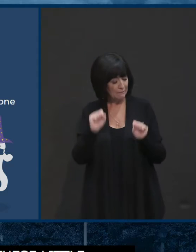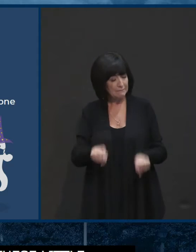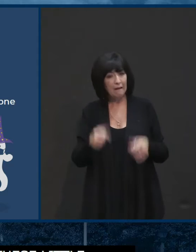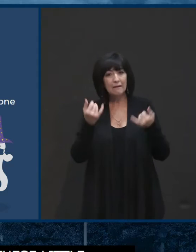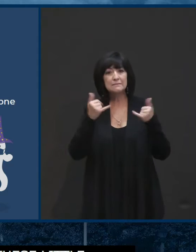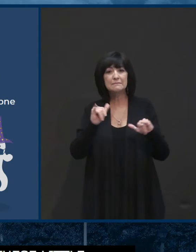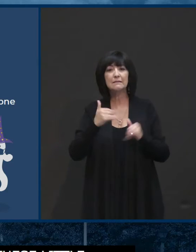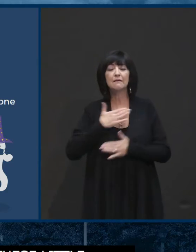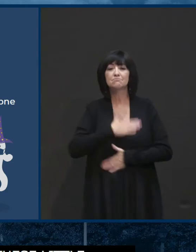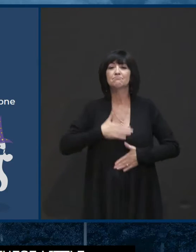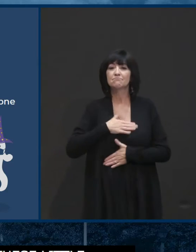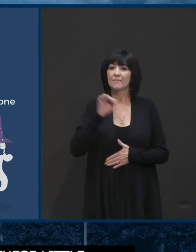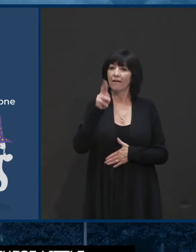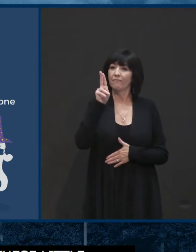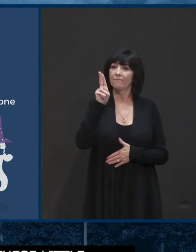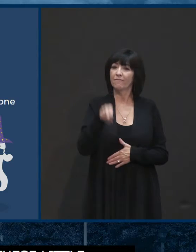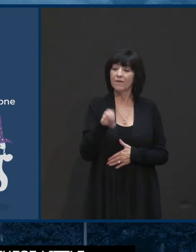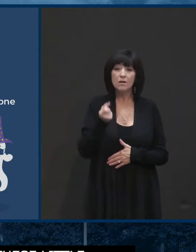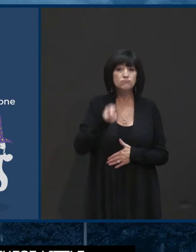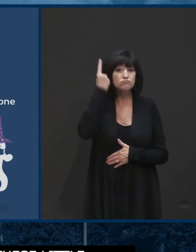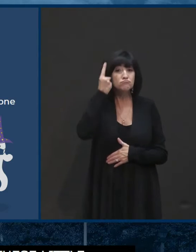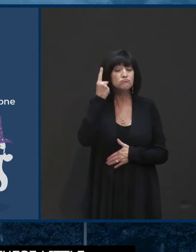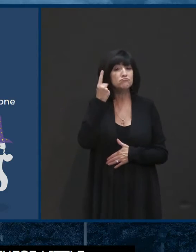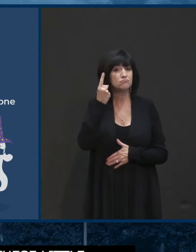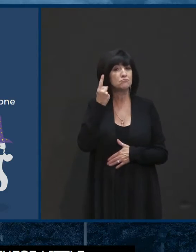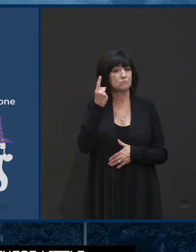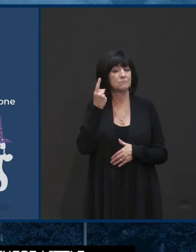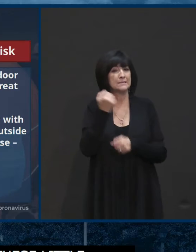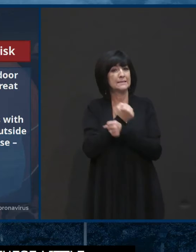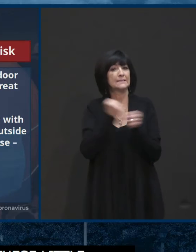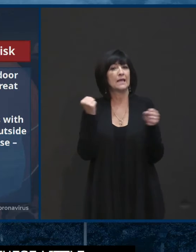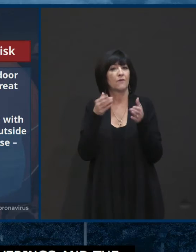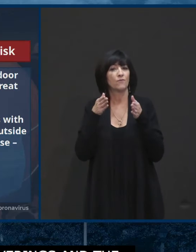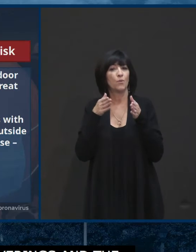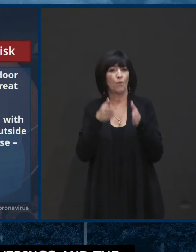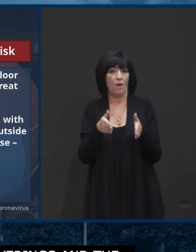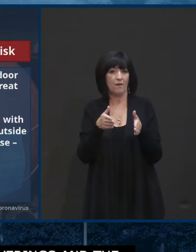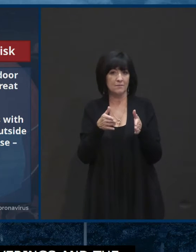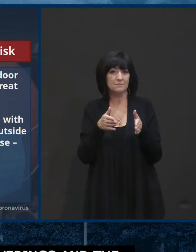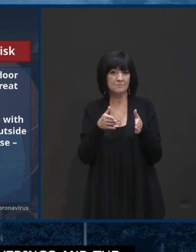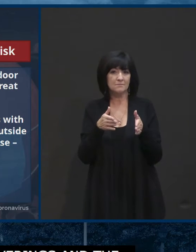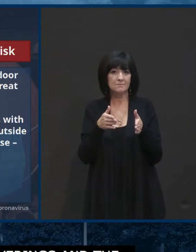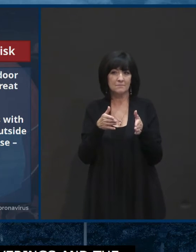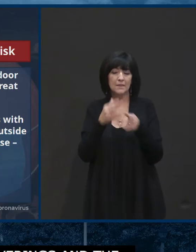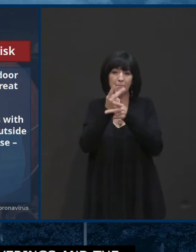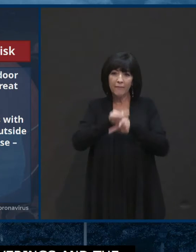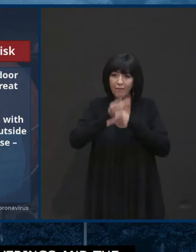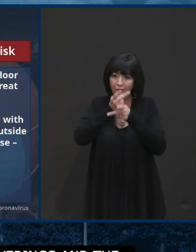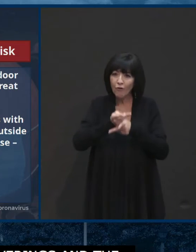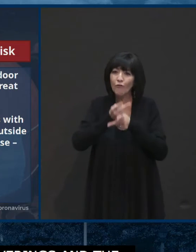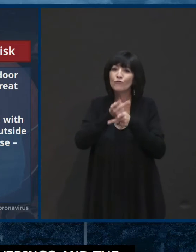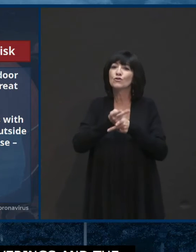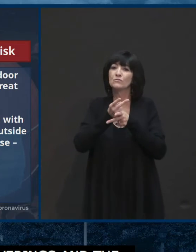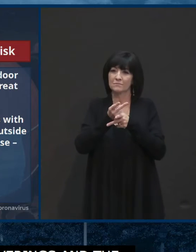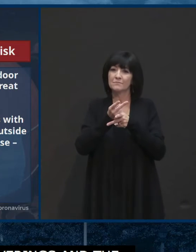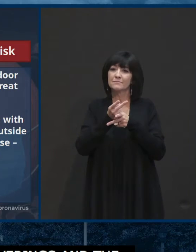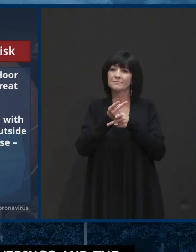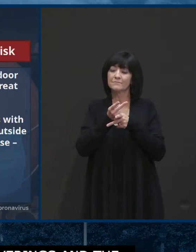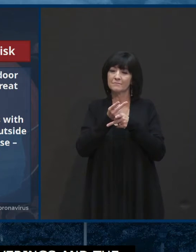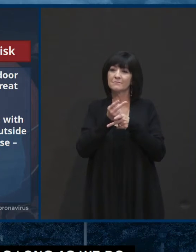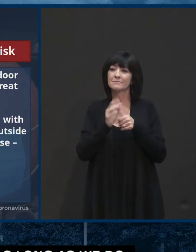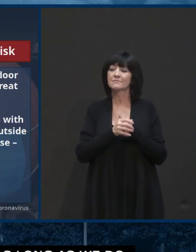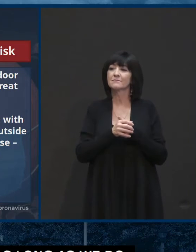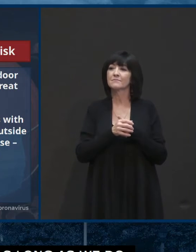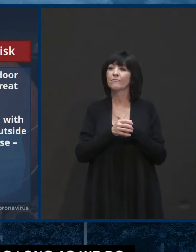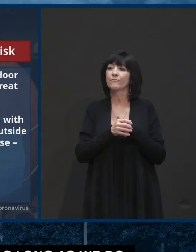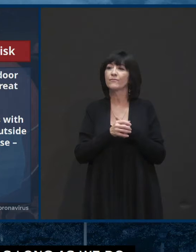Halloween as long as we do it safely. So on the next slide, again, just as a reminder, we've kind